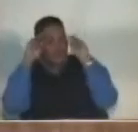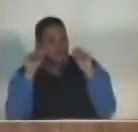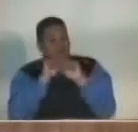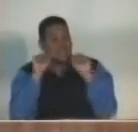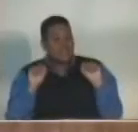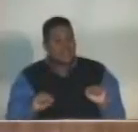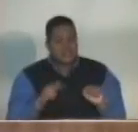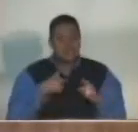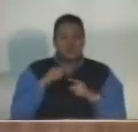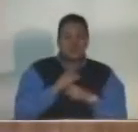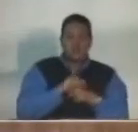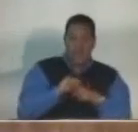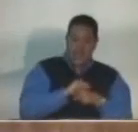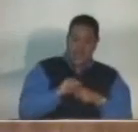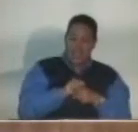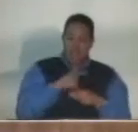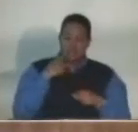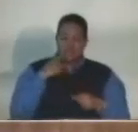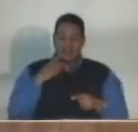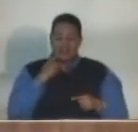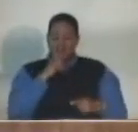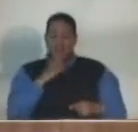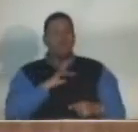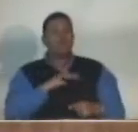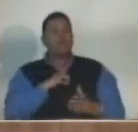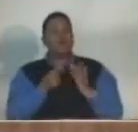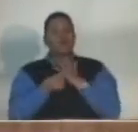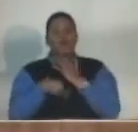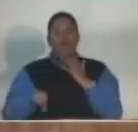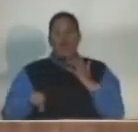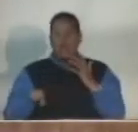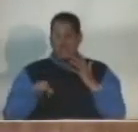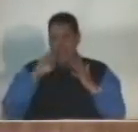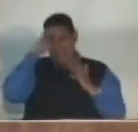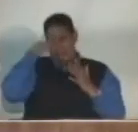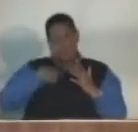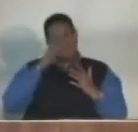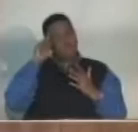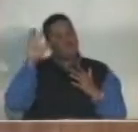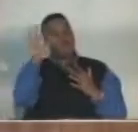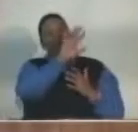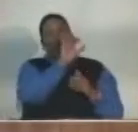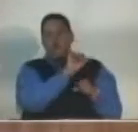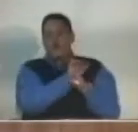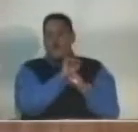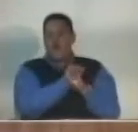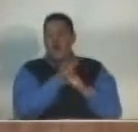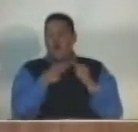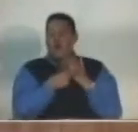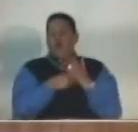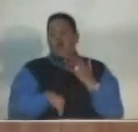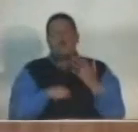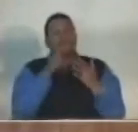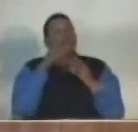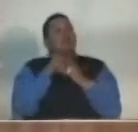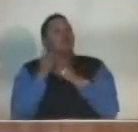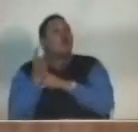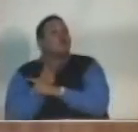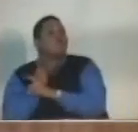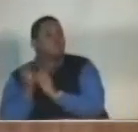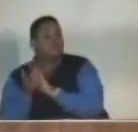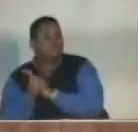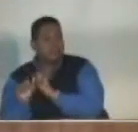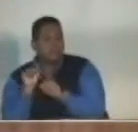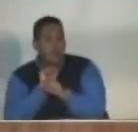system, we'll train the finest quality employees for their enterprises, quality in appropriate skills and